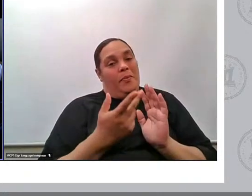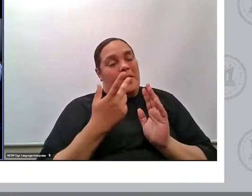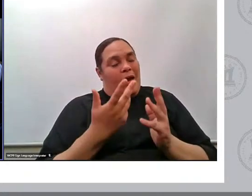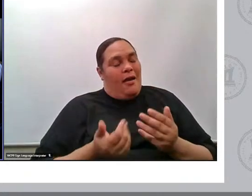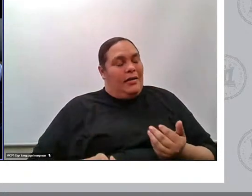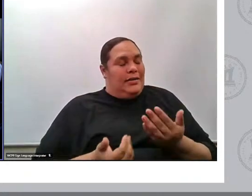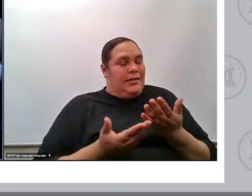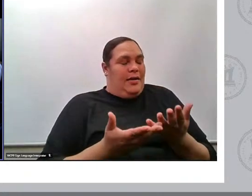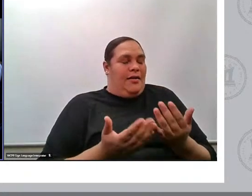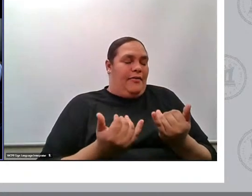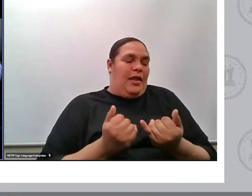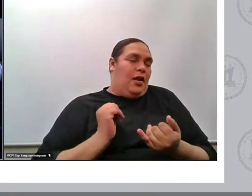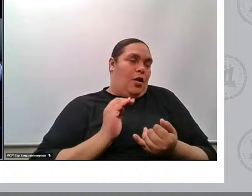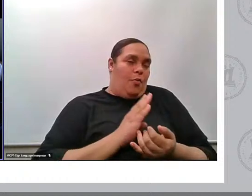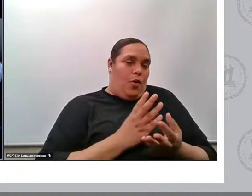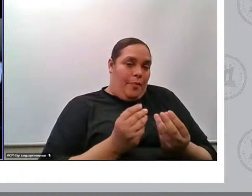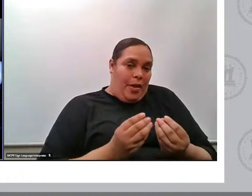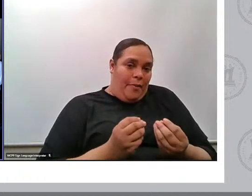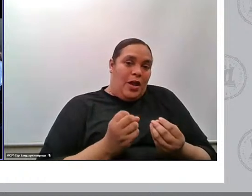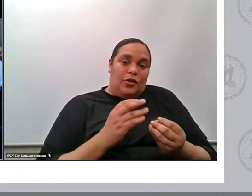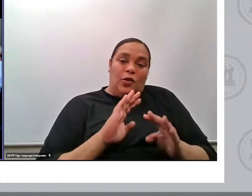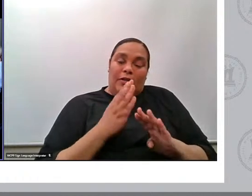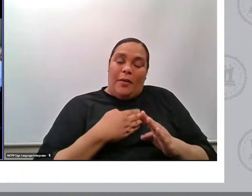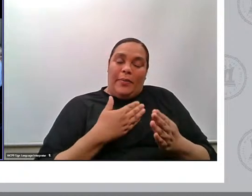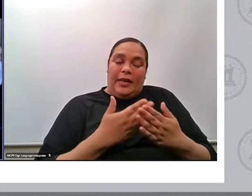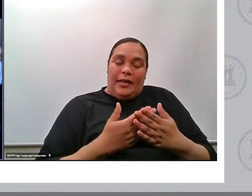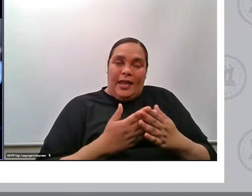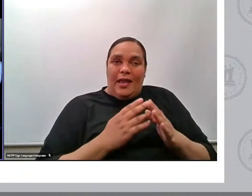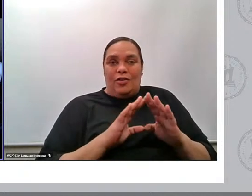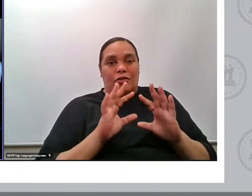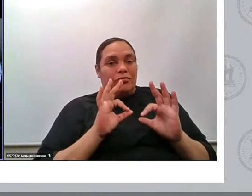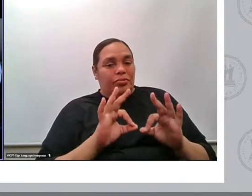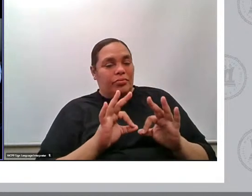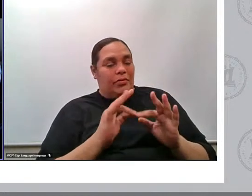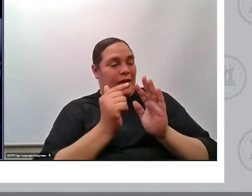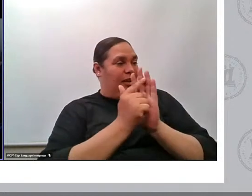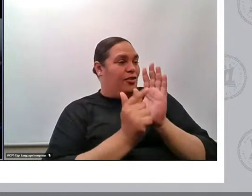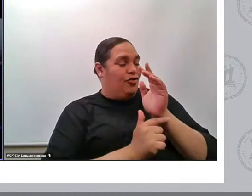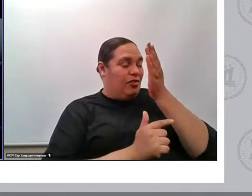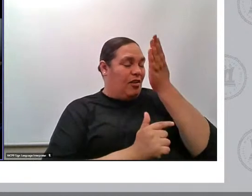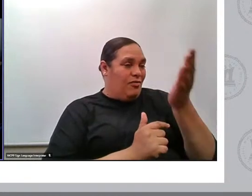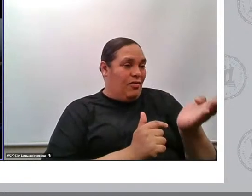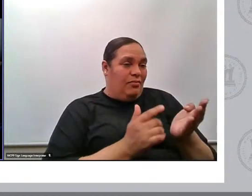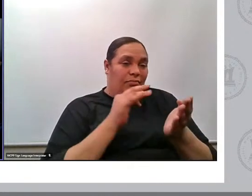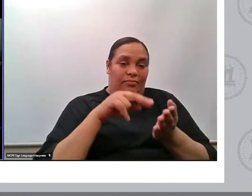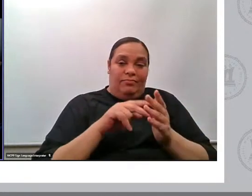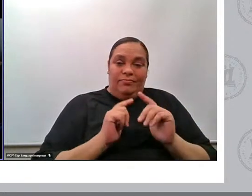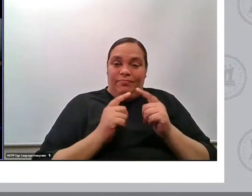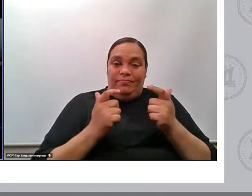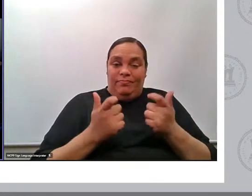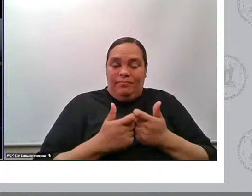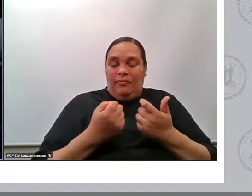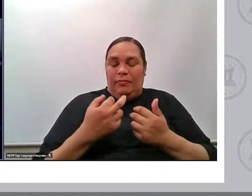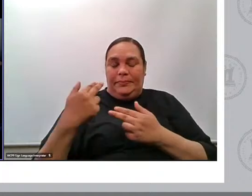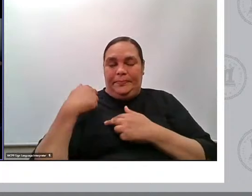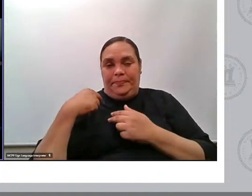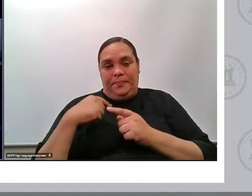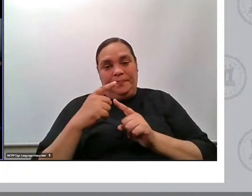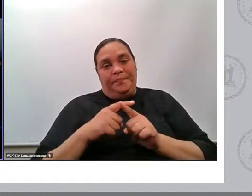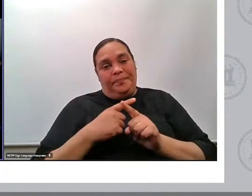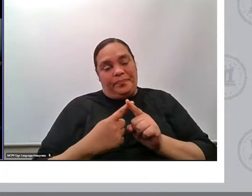as a board member. So somebody could, in effect, in terms of the legislation, if the standing committee and the responsible